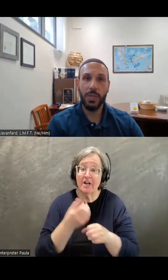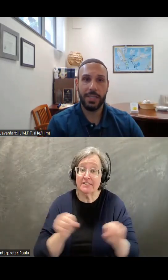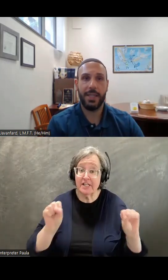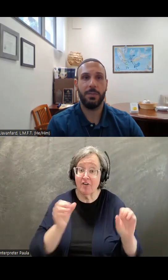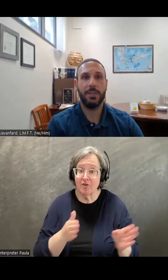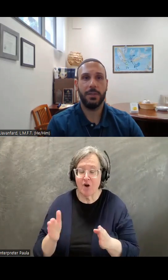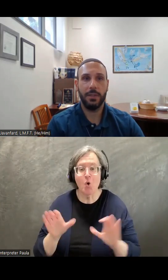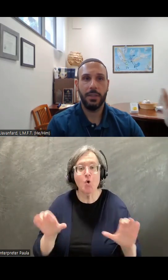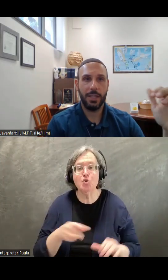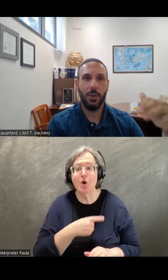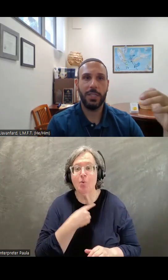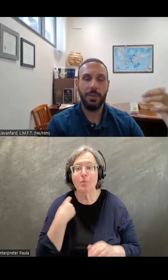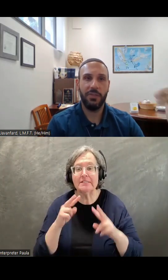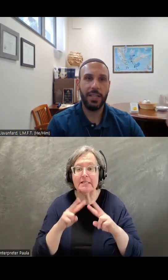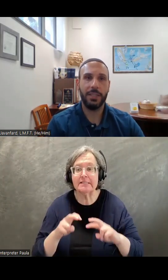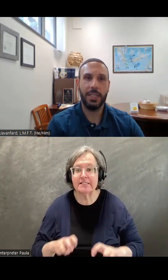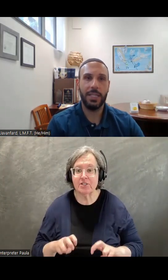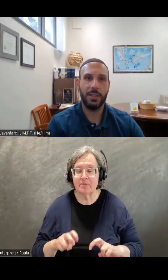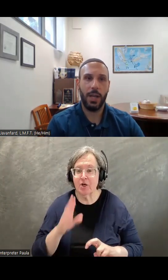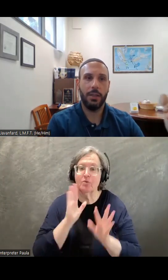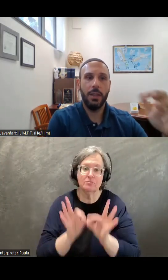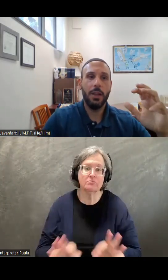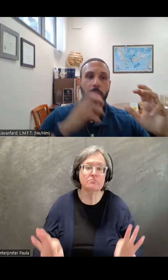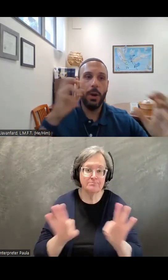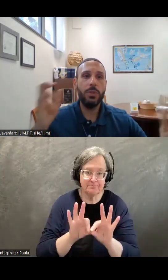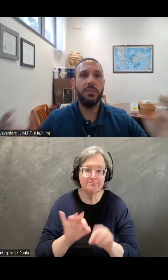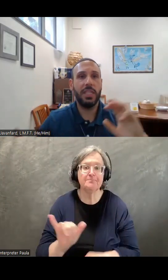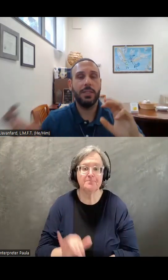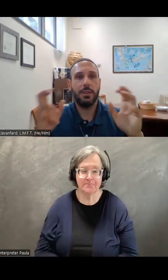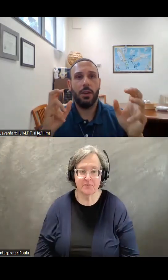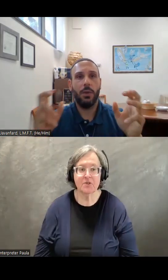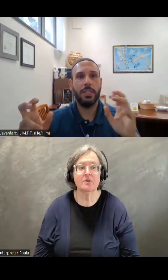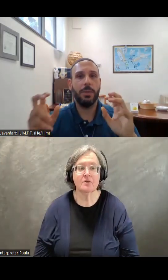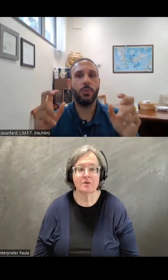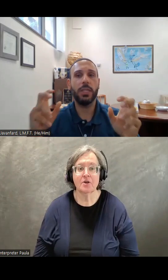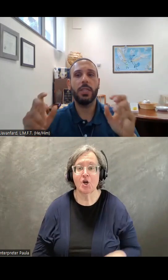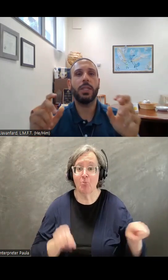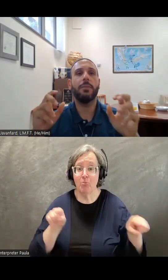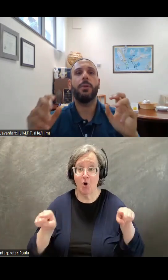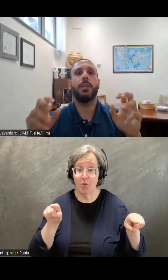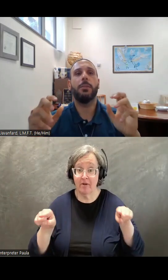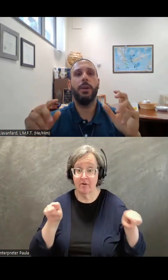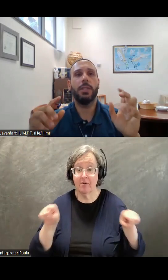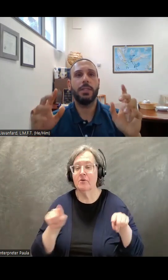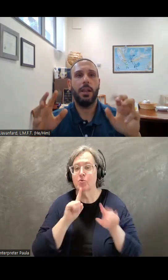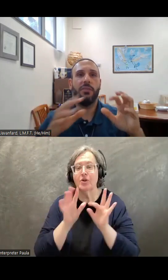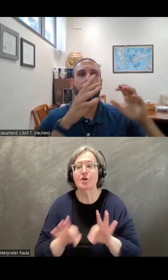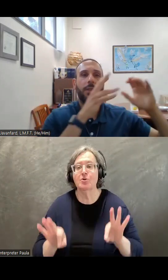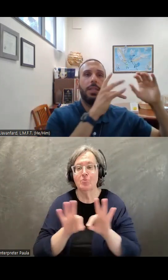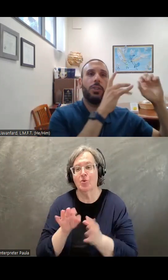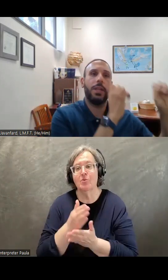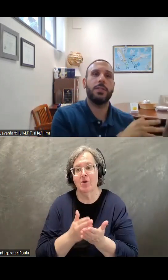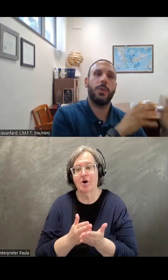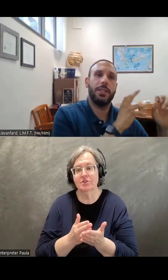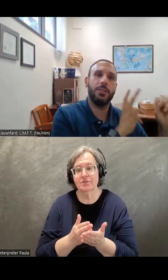perform a risk assessment that is going to be vital and needed as well. Both of these are going to be really important components of both